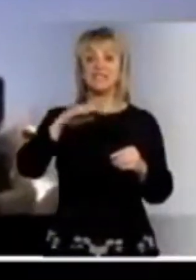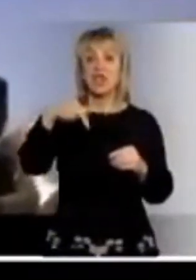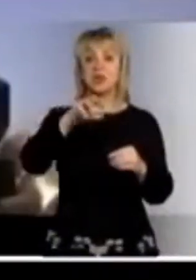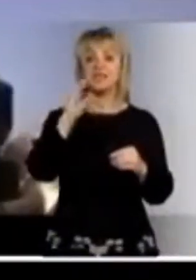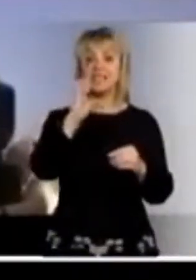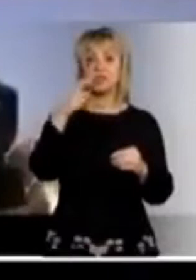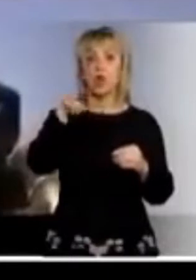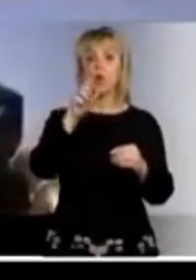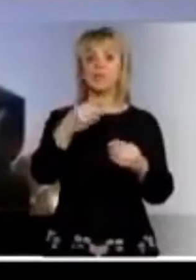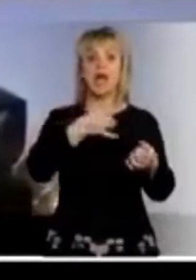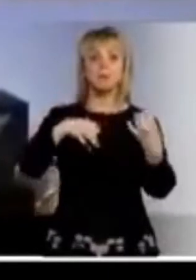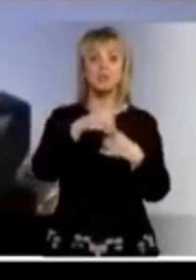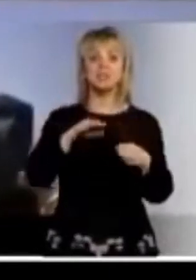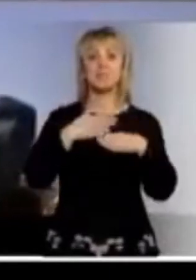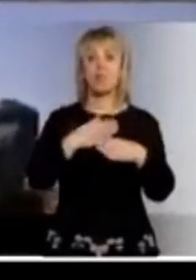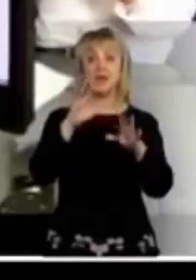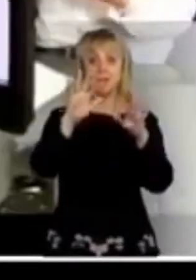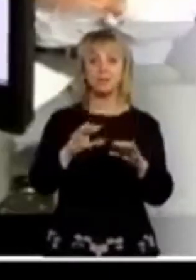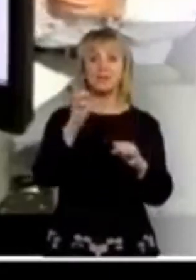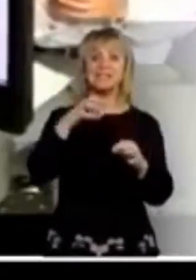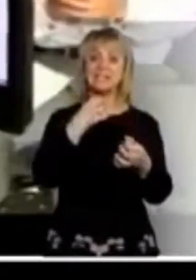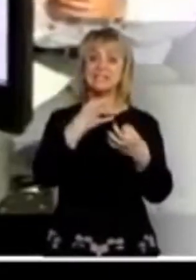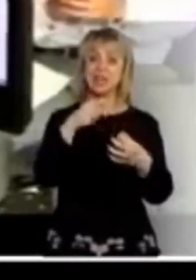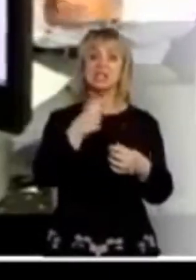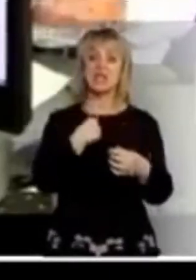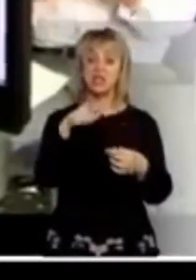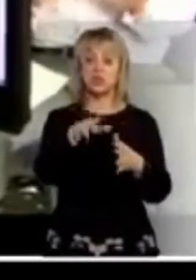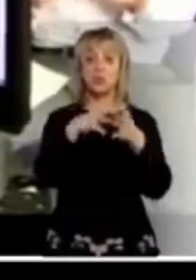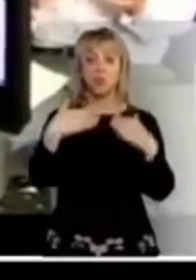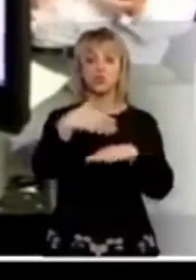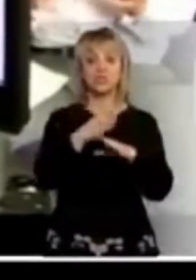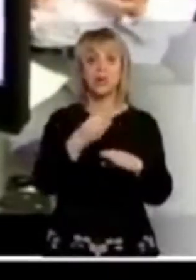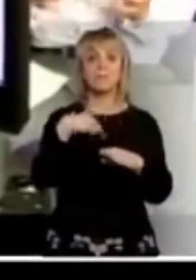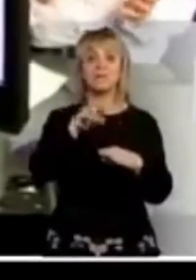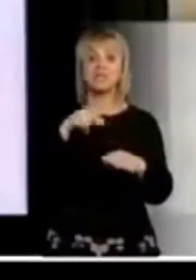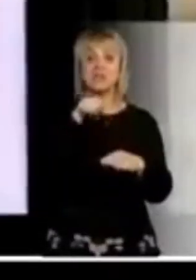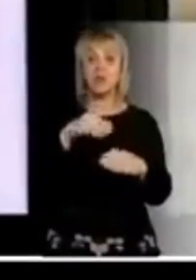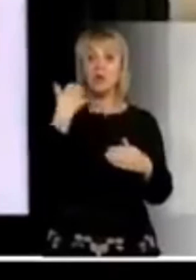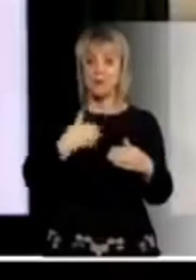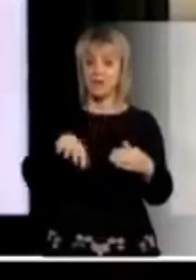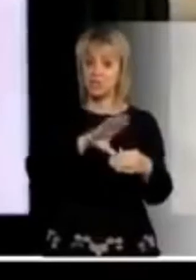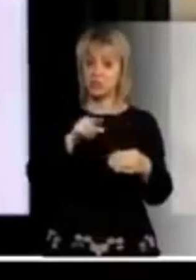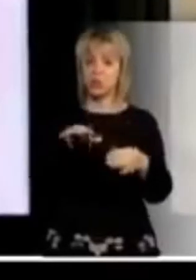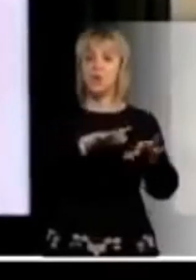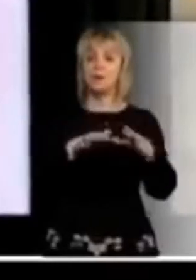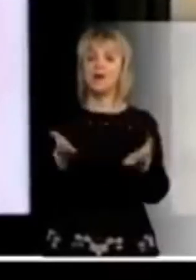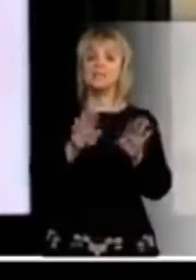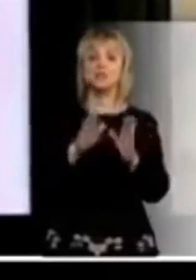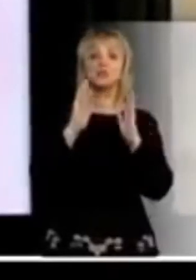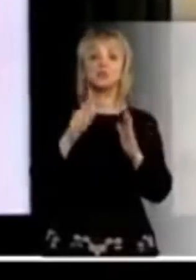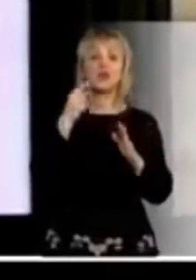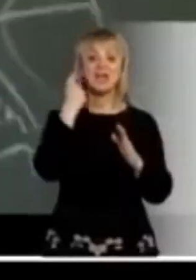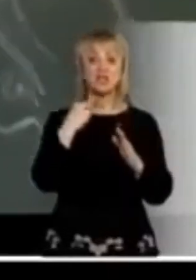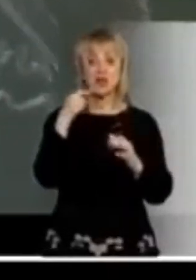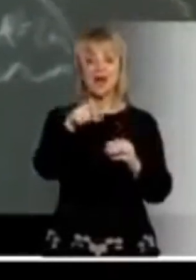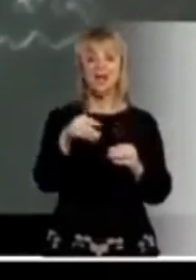well-known English theorist Stephen Hawking communicates via a computer speech synthesizer. Most of the muscles in his body are paralyzed